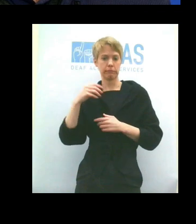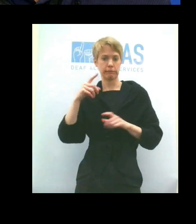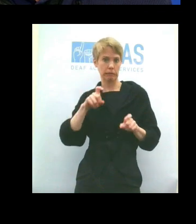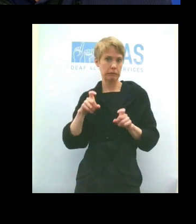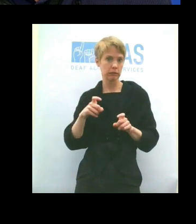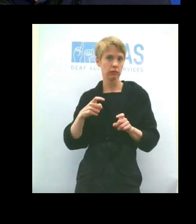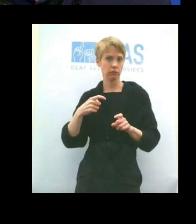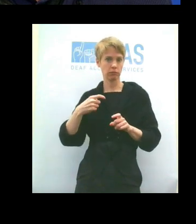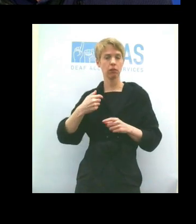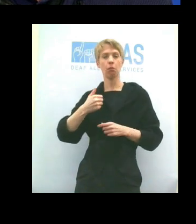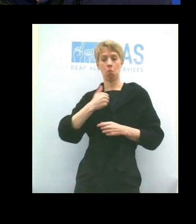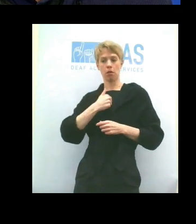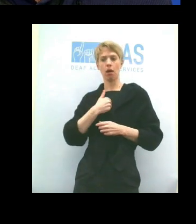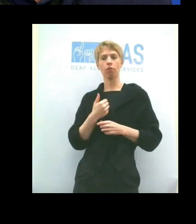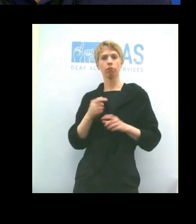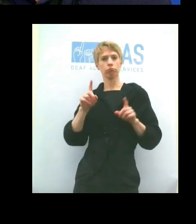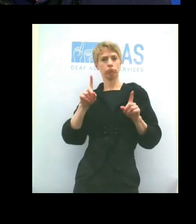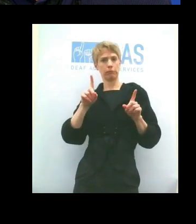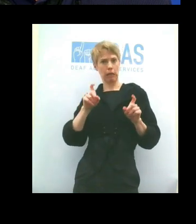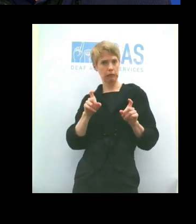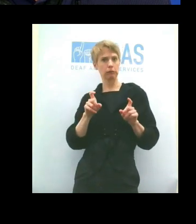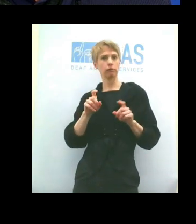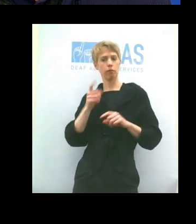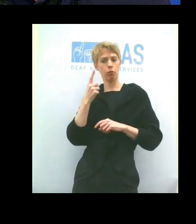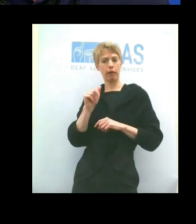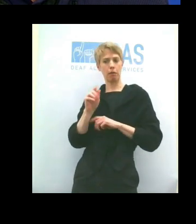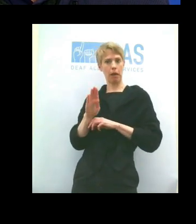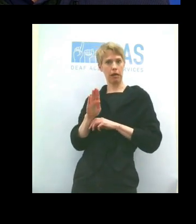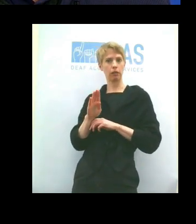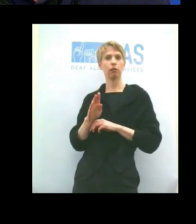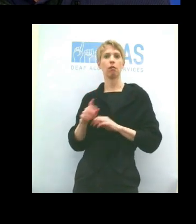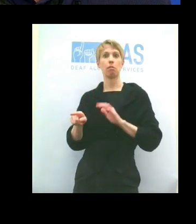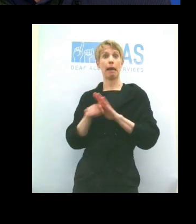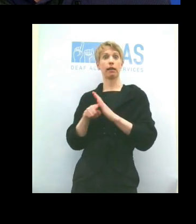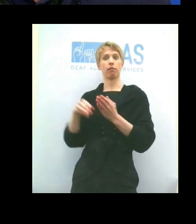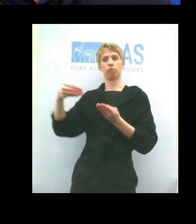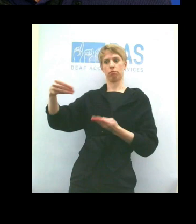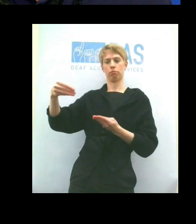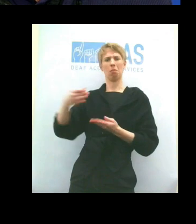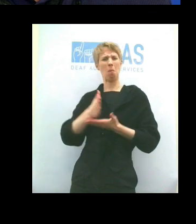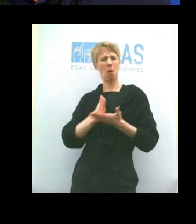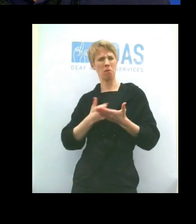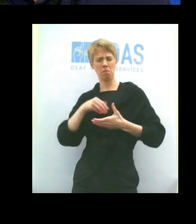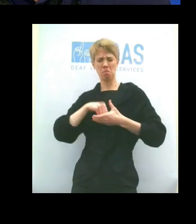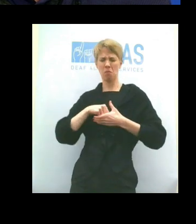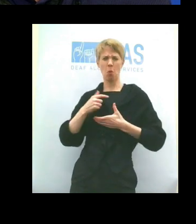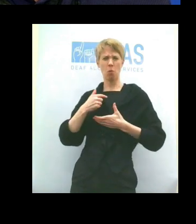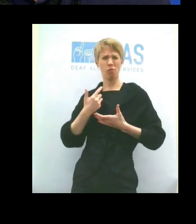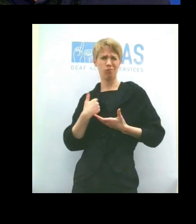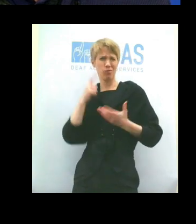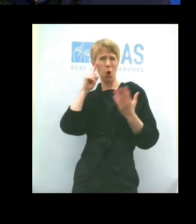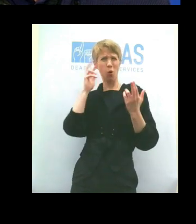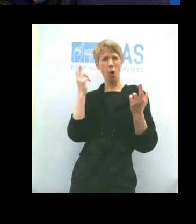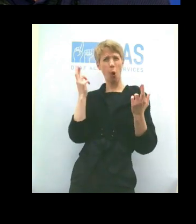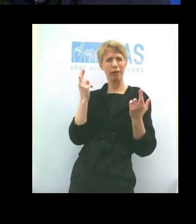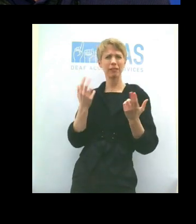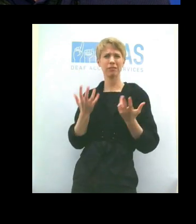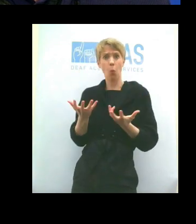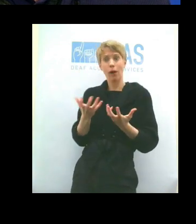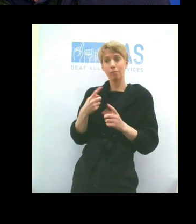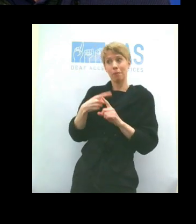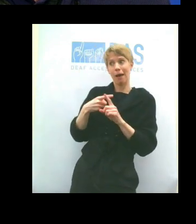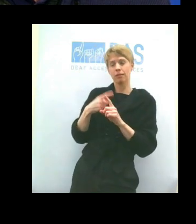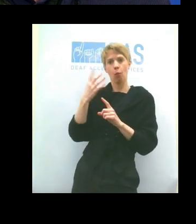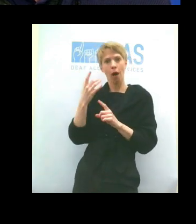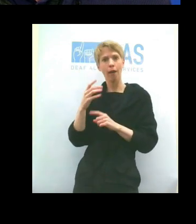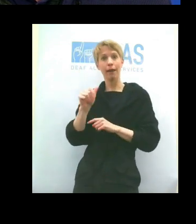test and it came back negative. There was a part of me that was kind of hoping it was positive, just like a lot of other people were hoping it would be